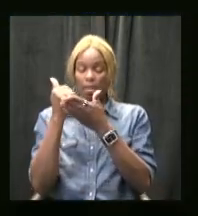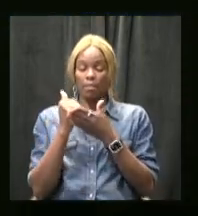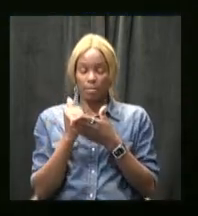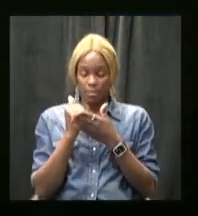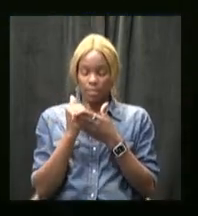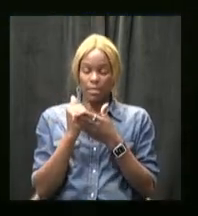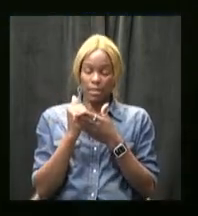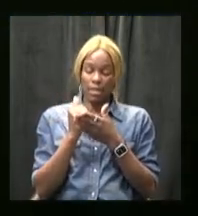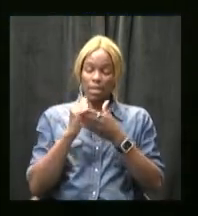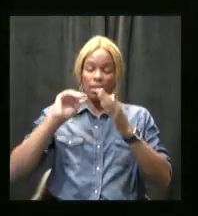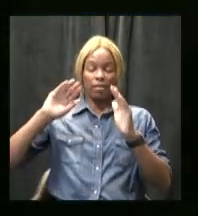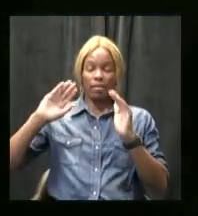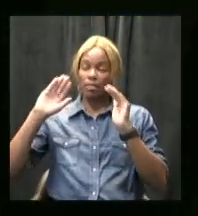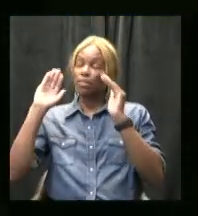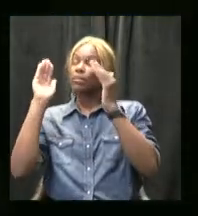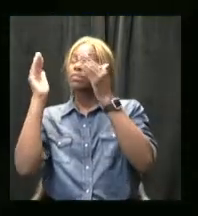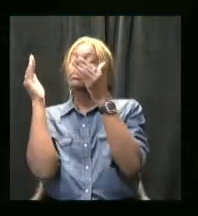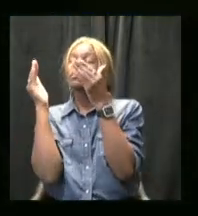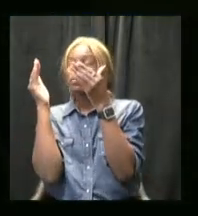in